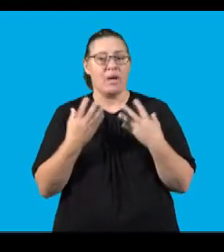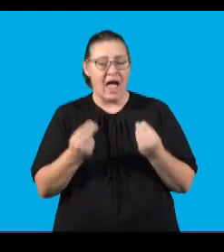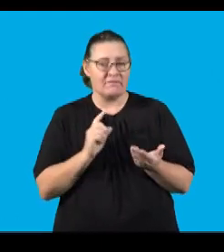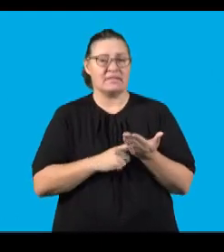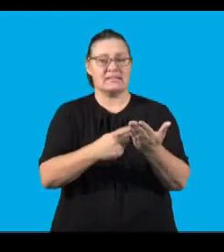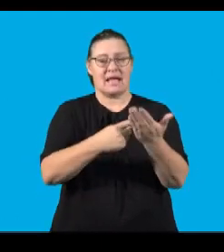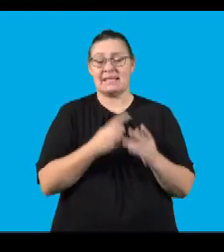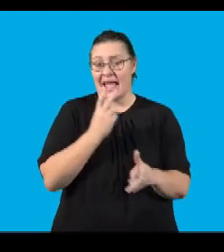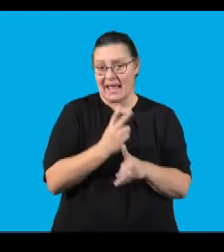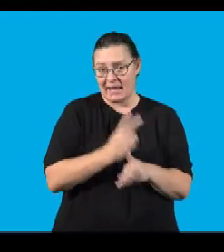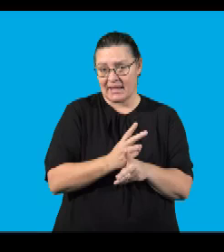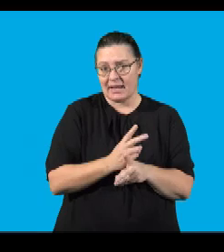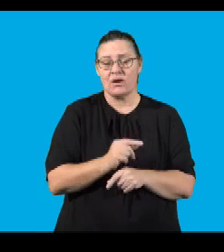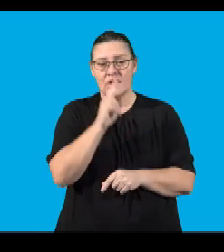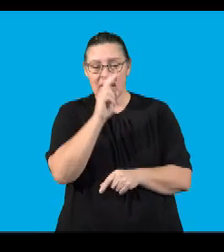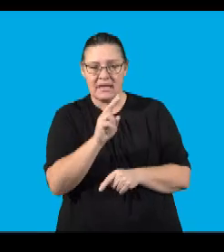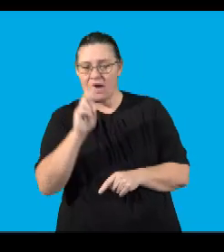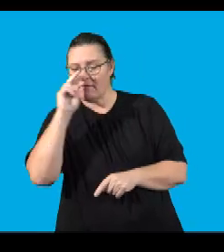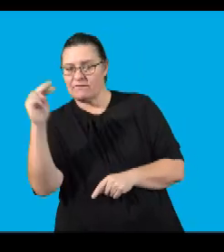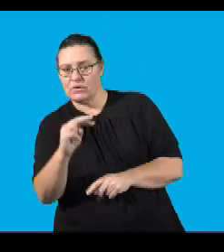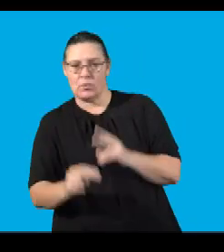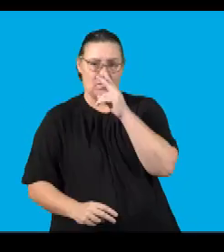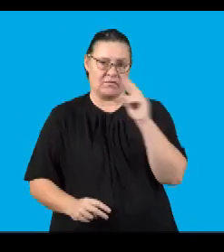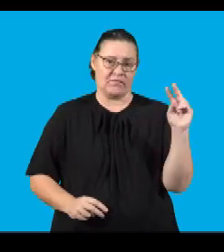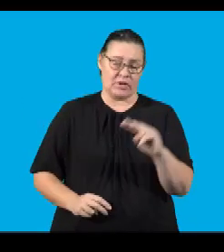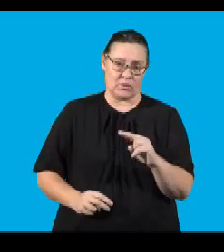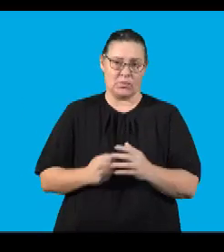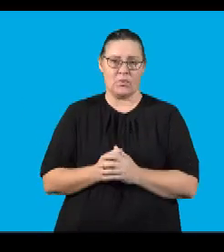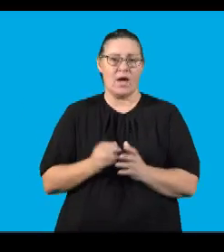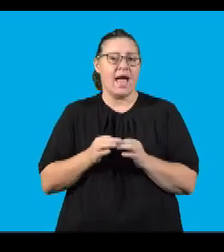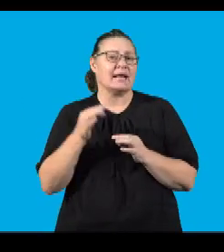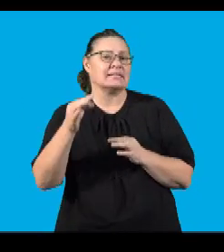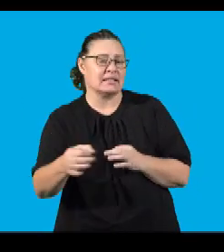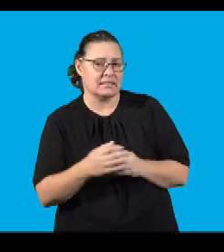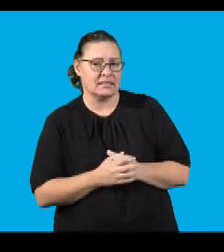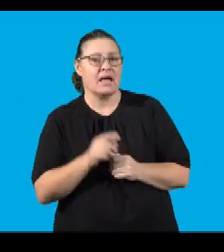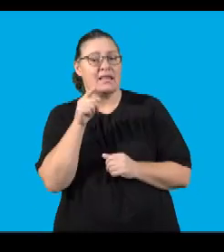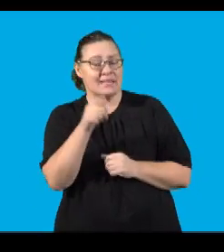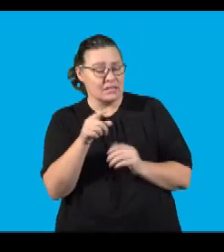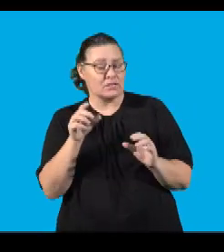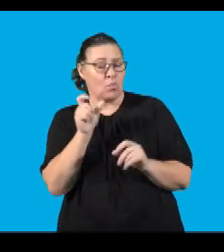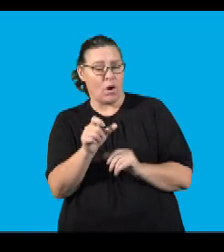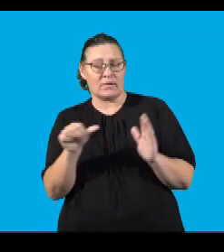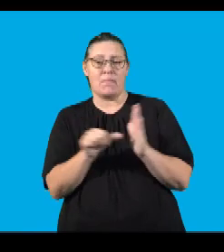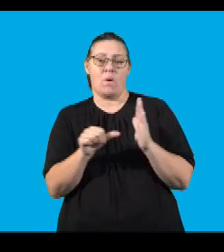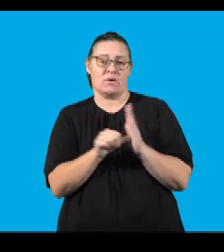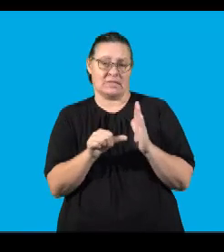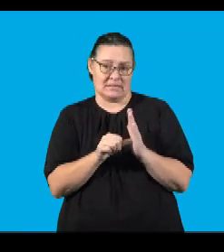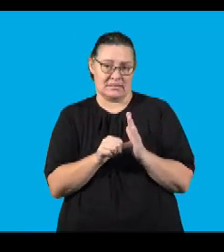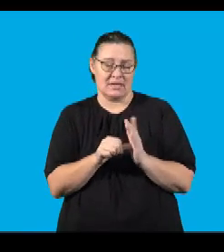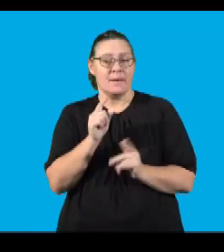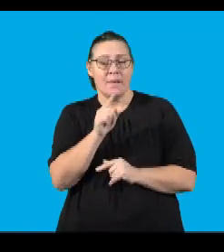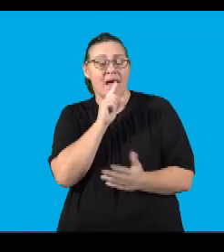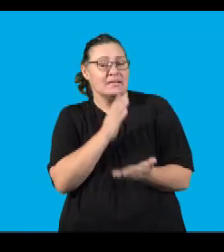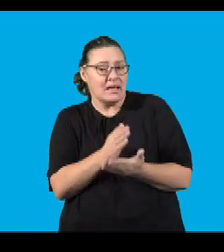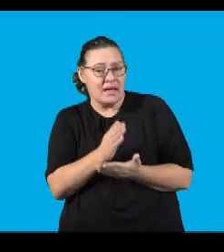have discuss. So again, we're going to look at different viewpoints. The extent. Now this word is very important. It